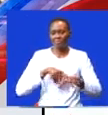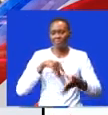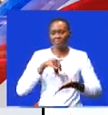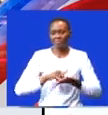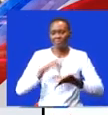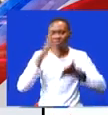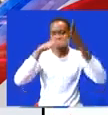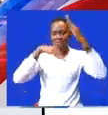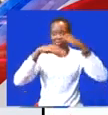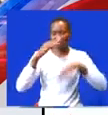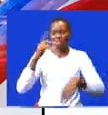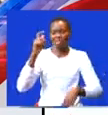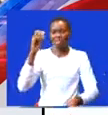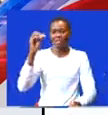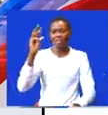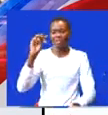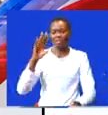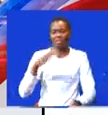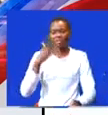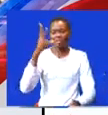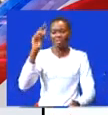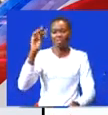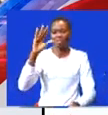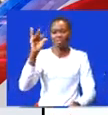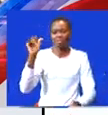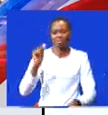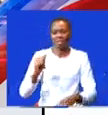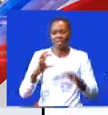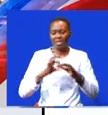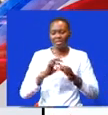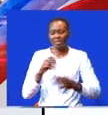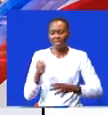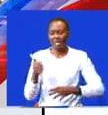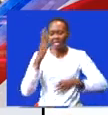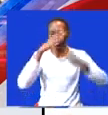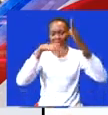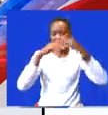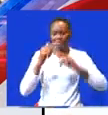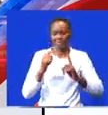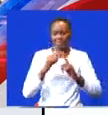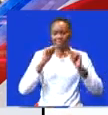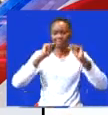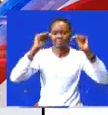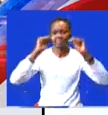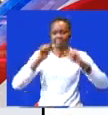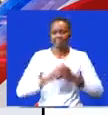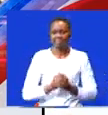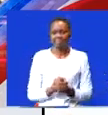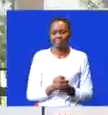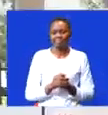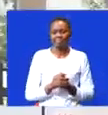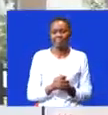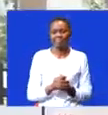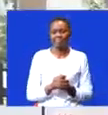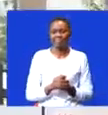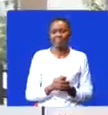nogo ma Tom Mboya bende ne oriwore koda jopuonje wetegi e ng'anyo ma kamano.